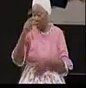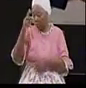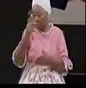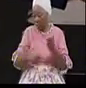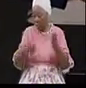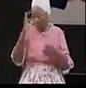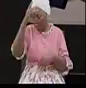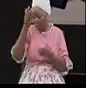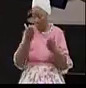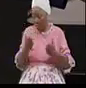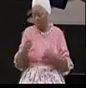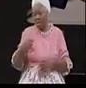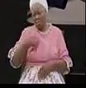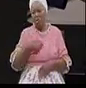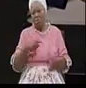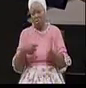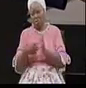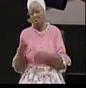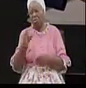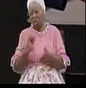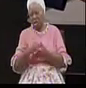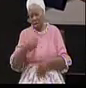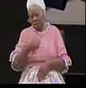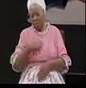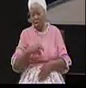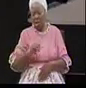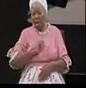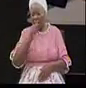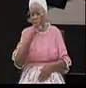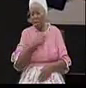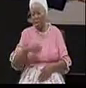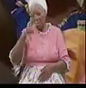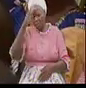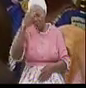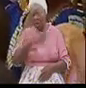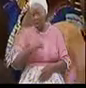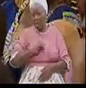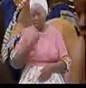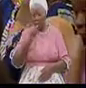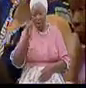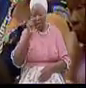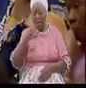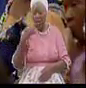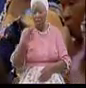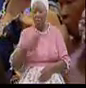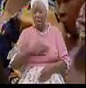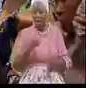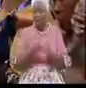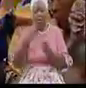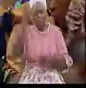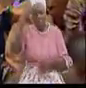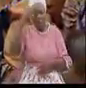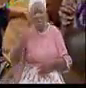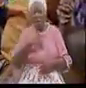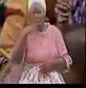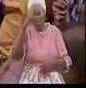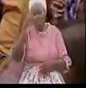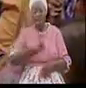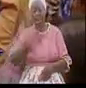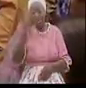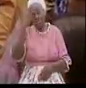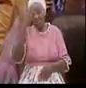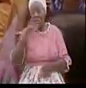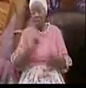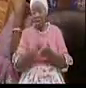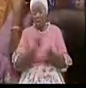show him. I'm a boy of my own mind. I'm a girl of my own mind. Because I even know that's what he